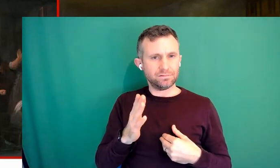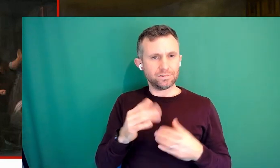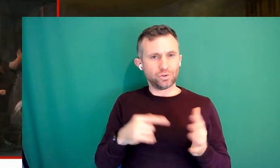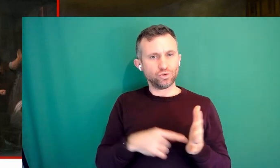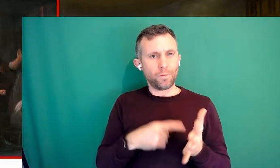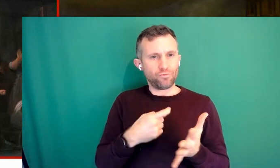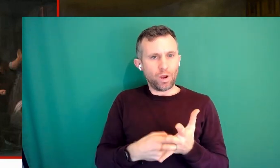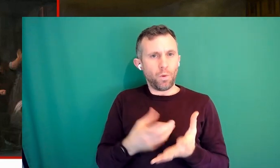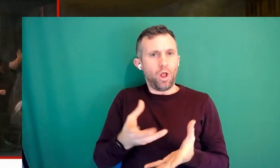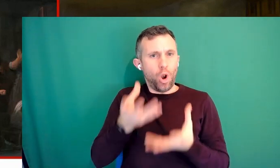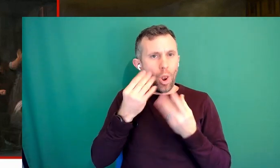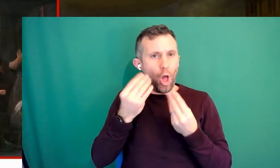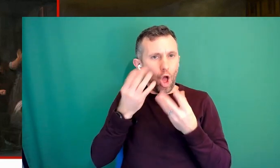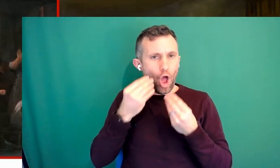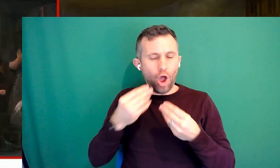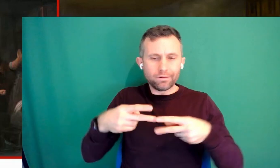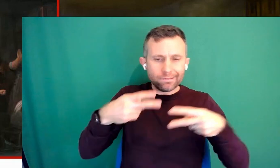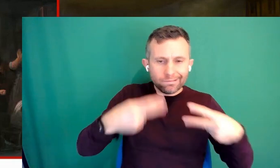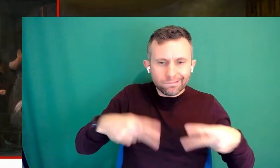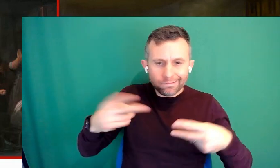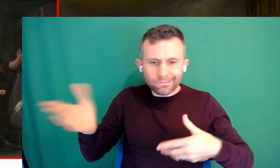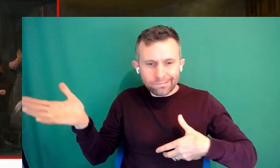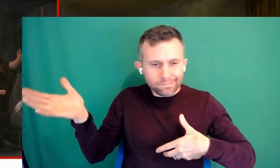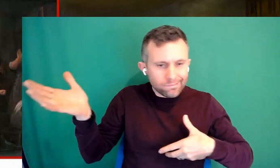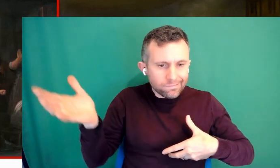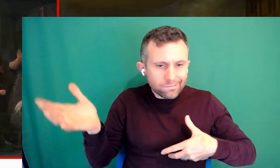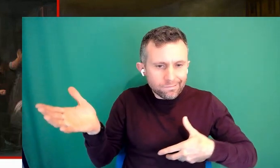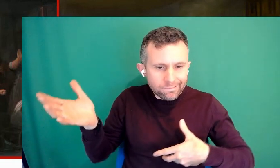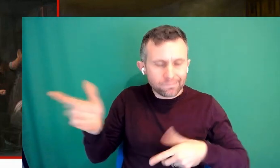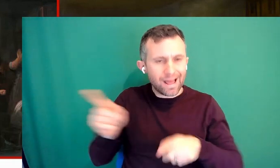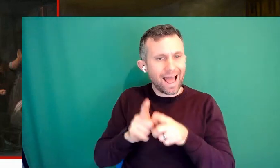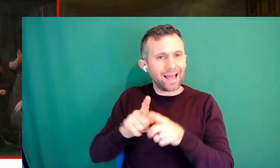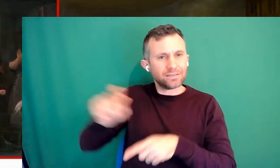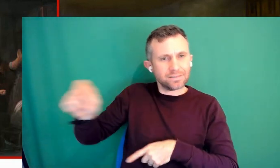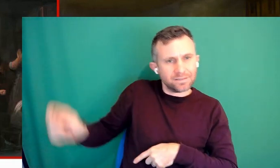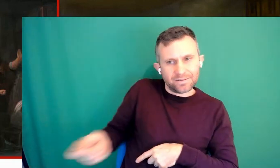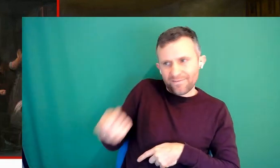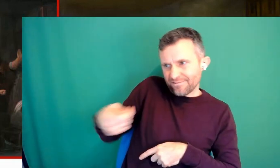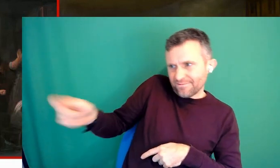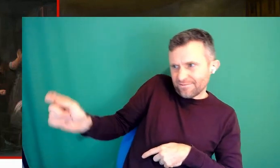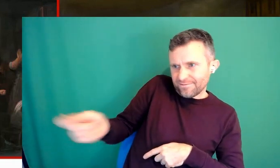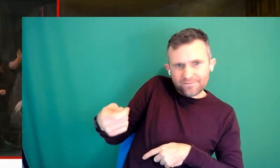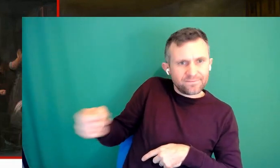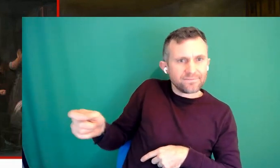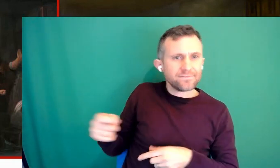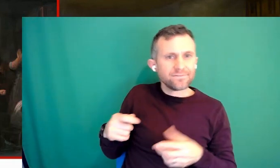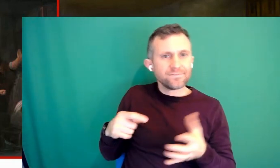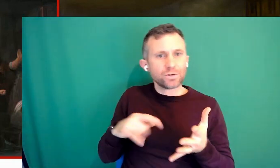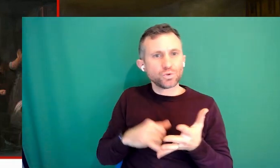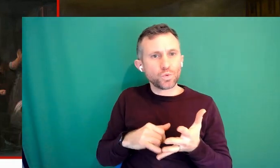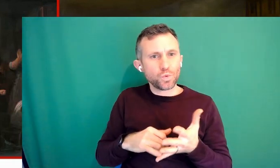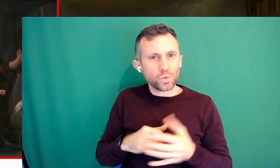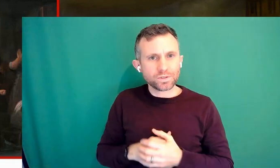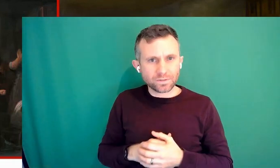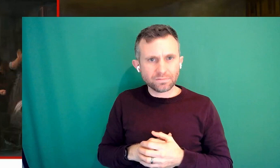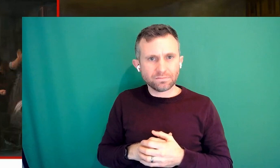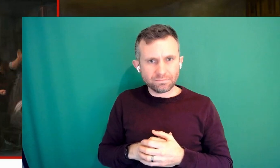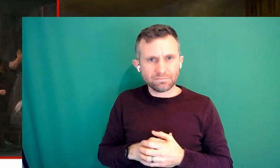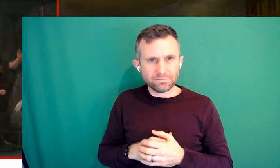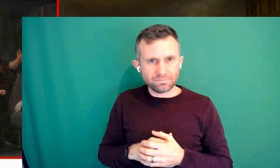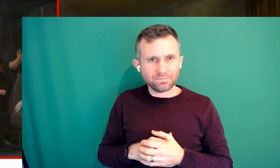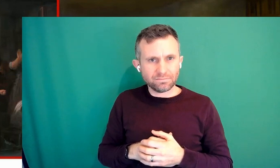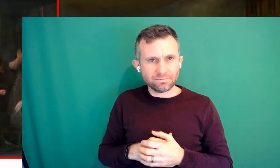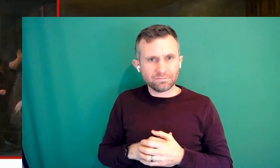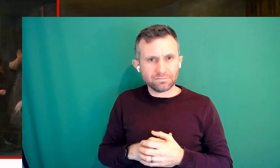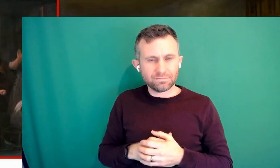and pays off his debts with her own hard-earned money. How does he thank her? He marries